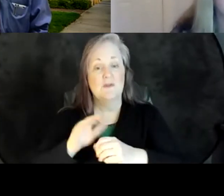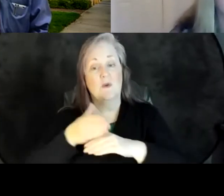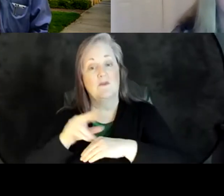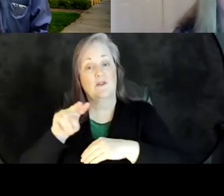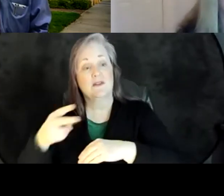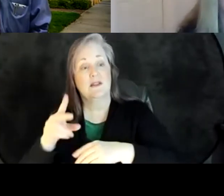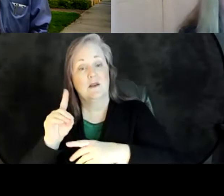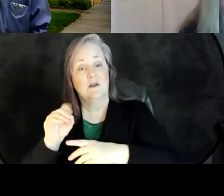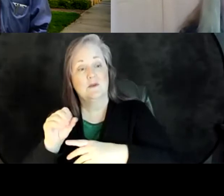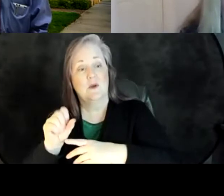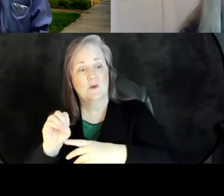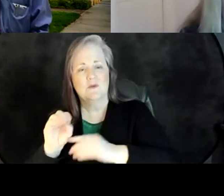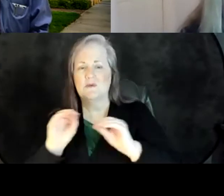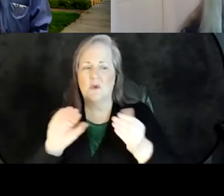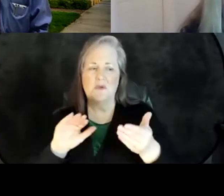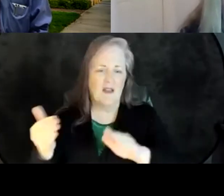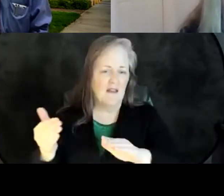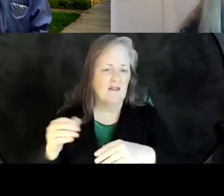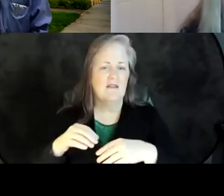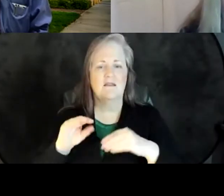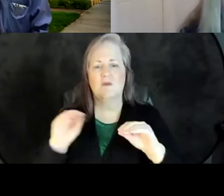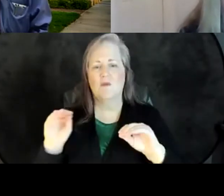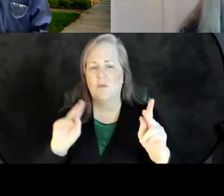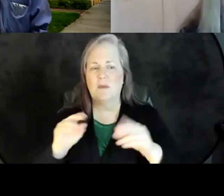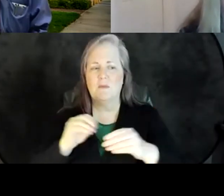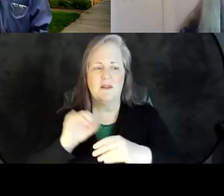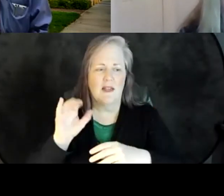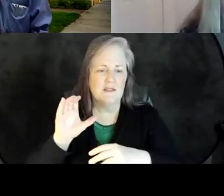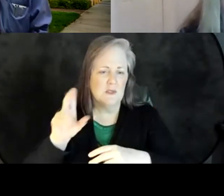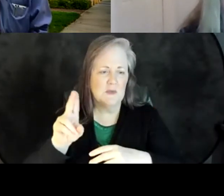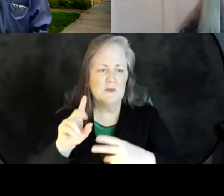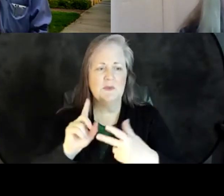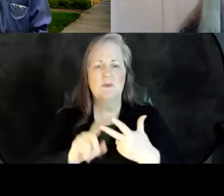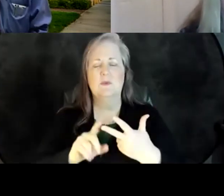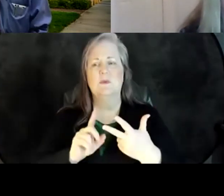there were no deaths, there were no people in the ICU, there were